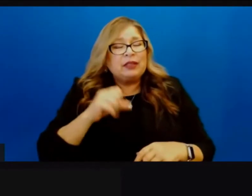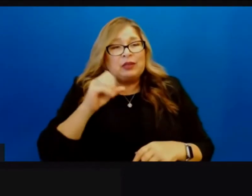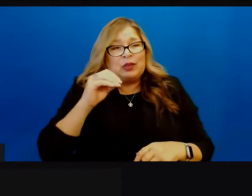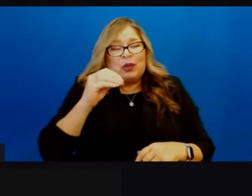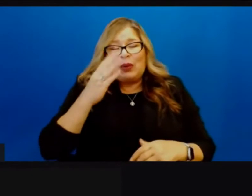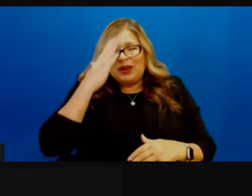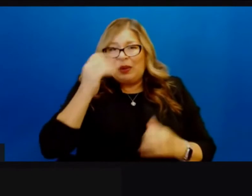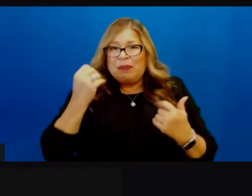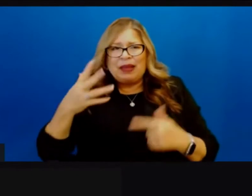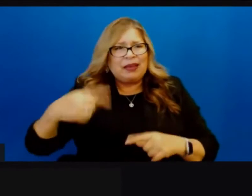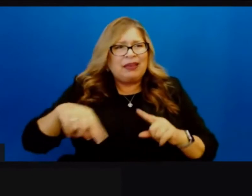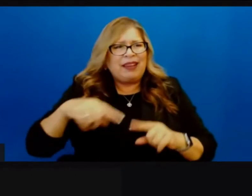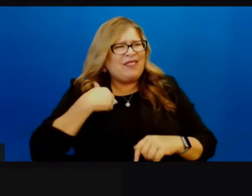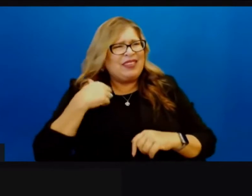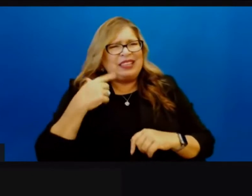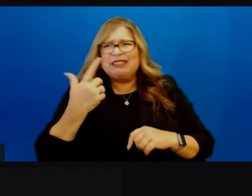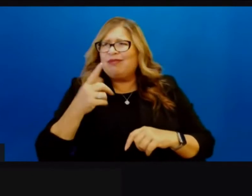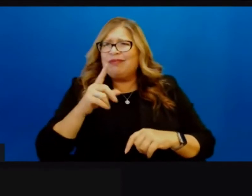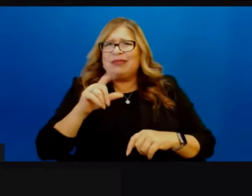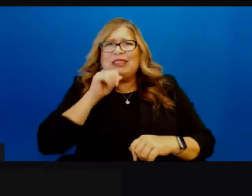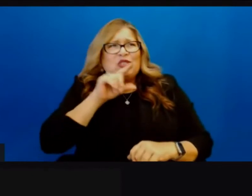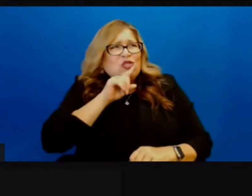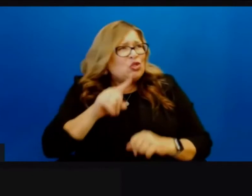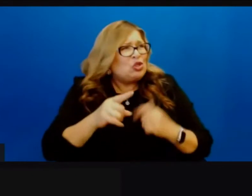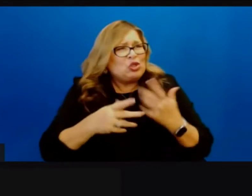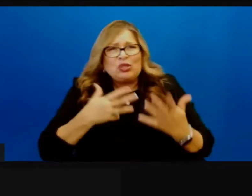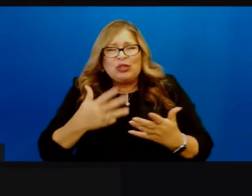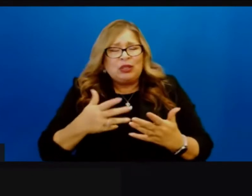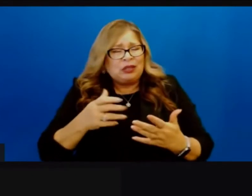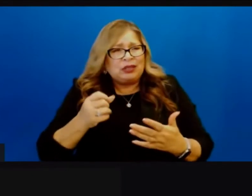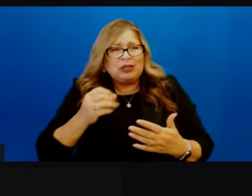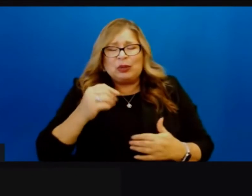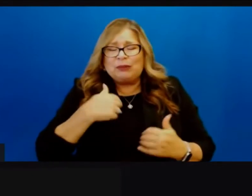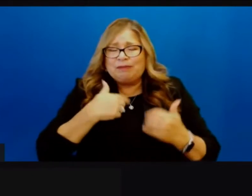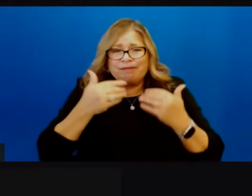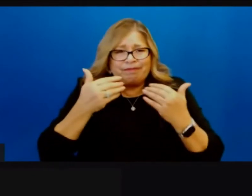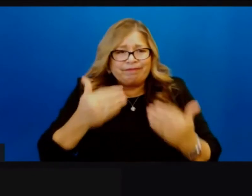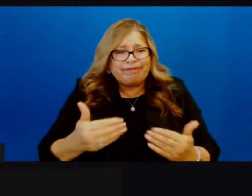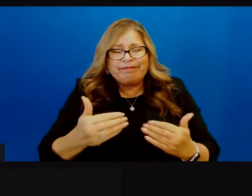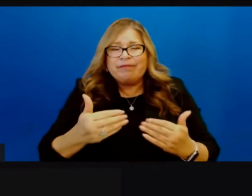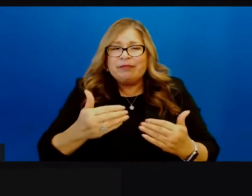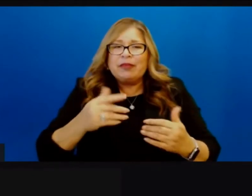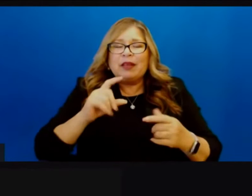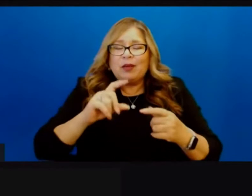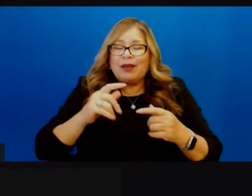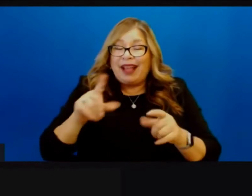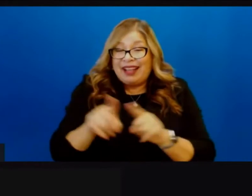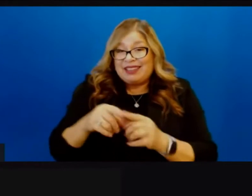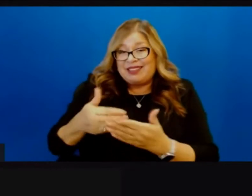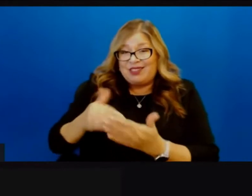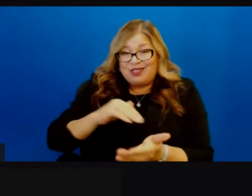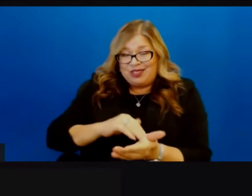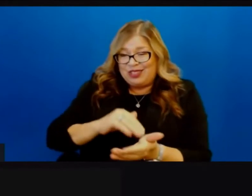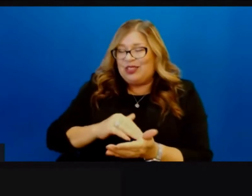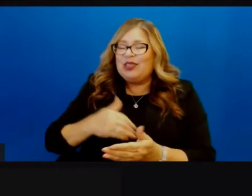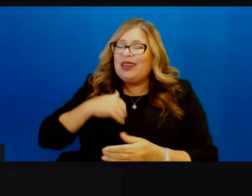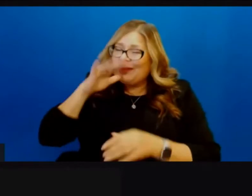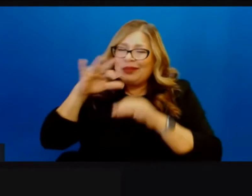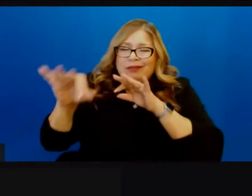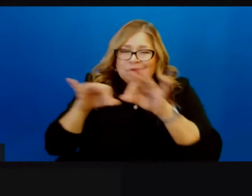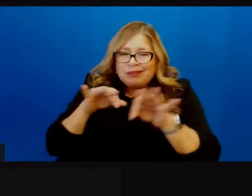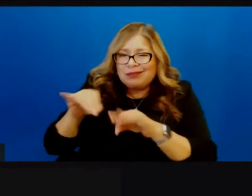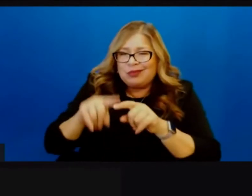hesitancy. Taking a knee as a pediatrician and talking to families and young people about what that might require is something I hope